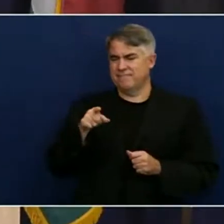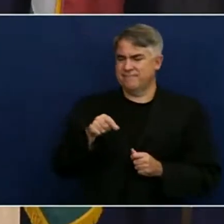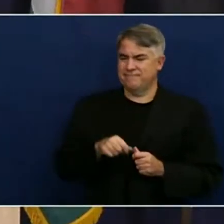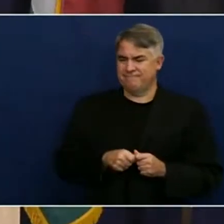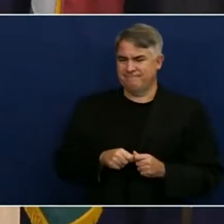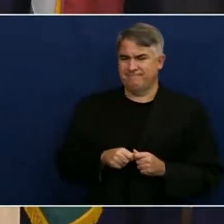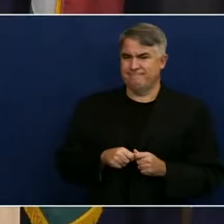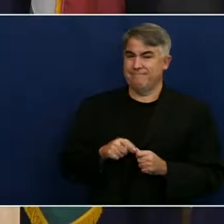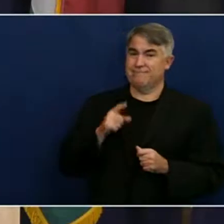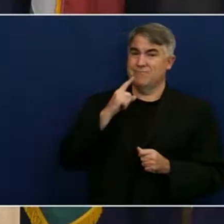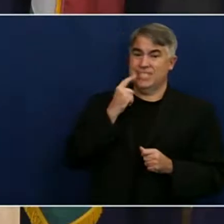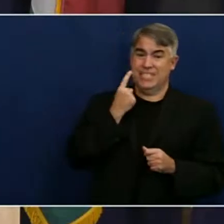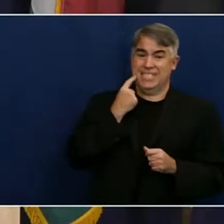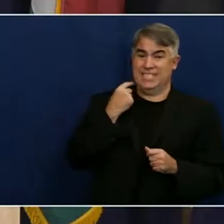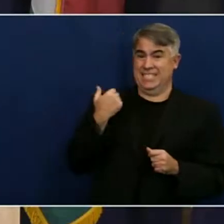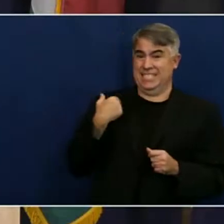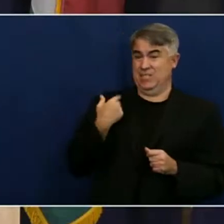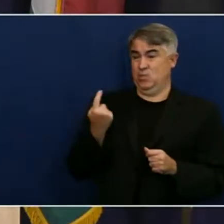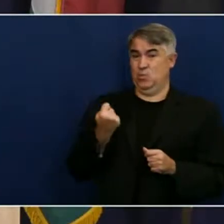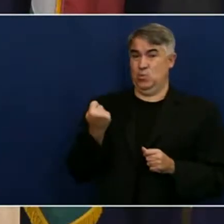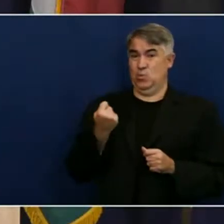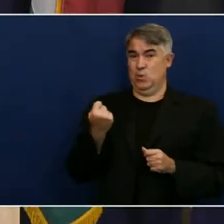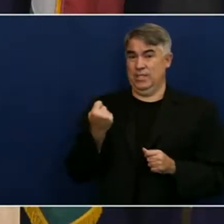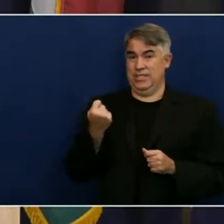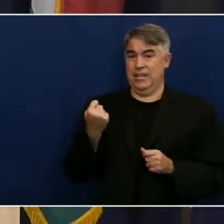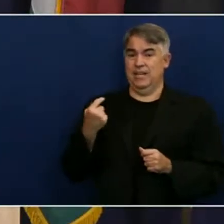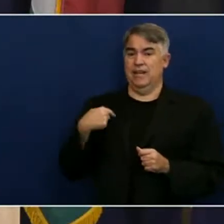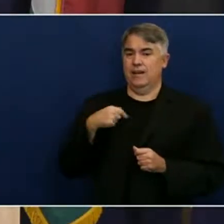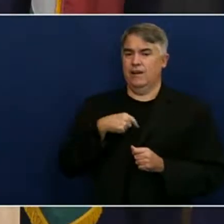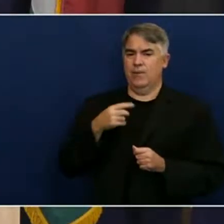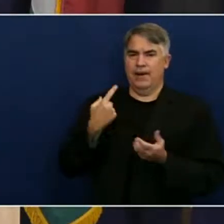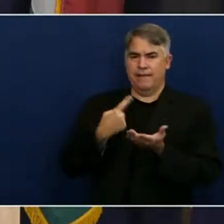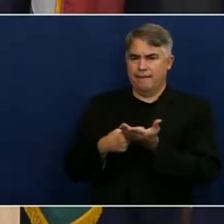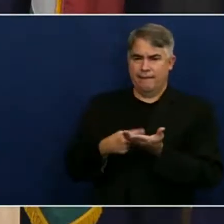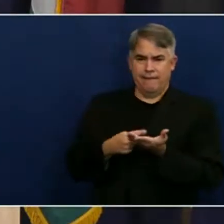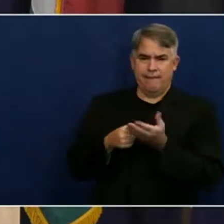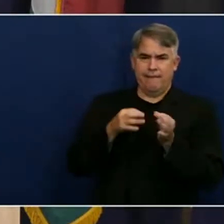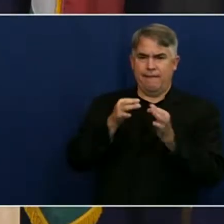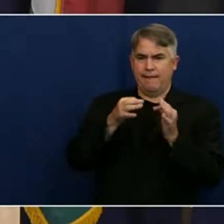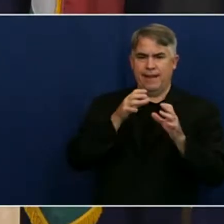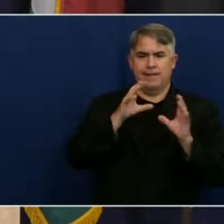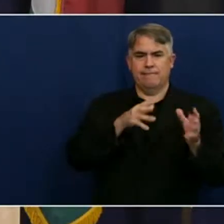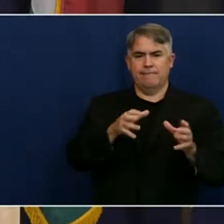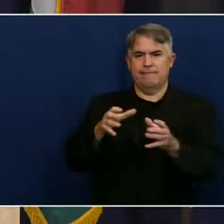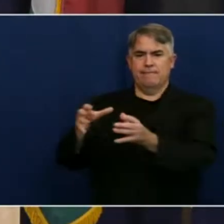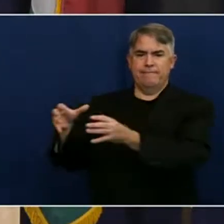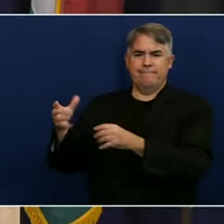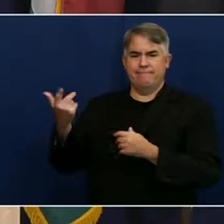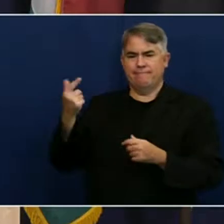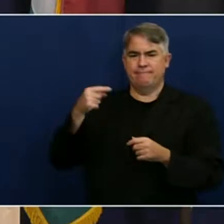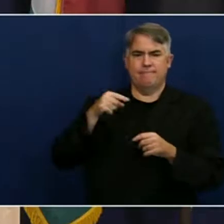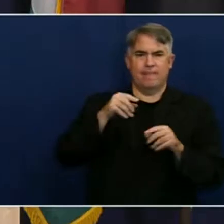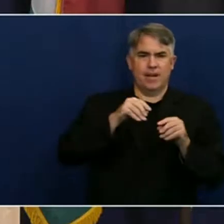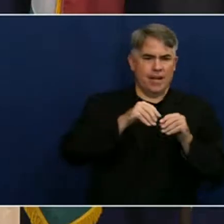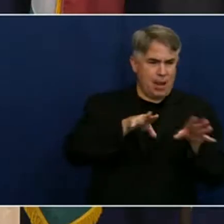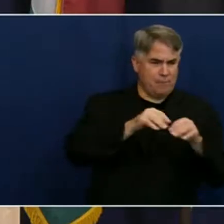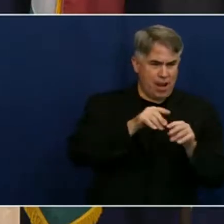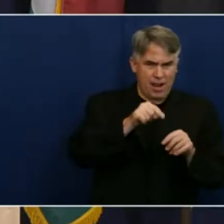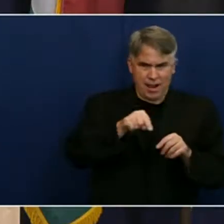On Tuesday, we reviewed with you all of the outbreaks, and particularly those outbreaks that